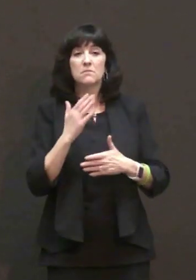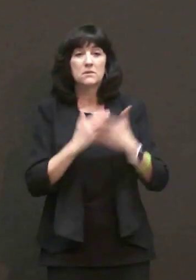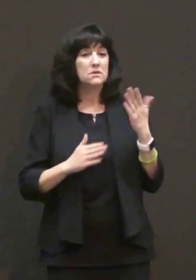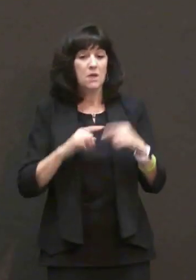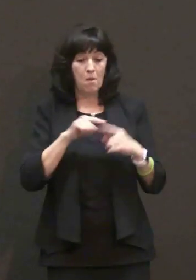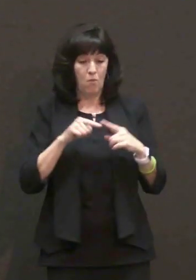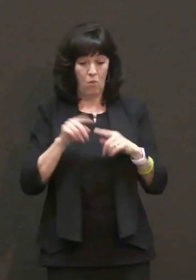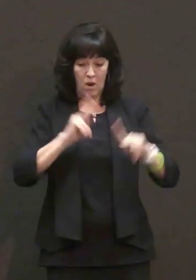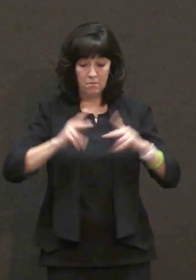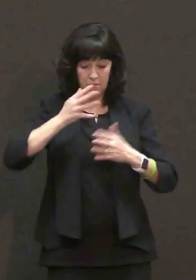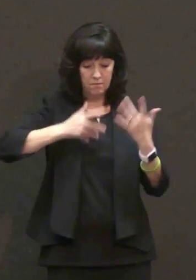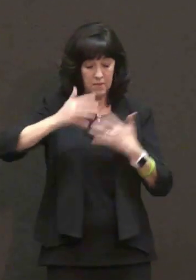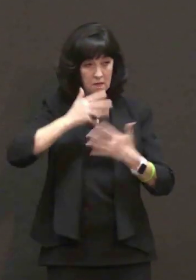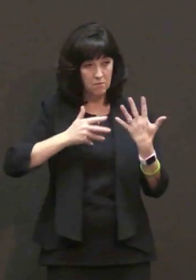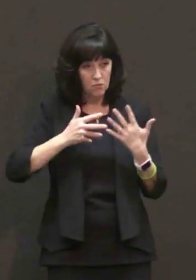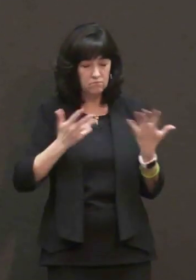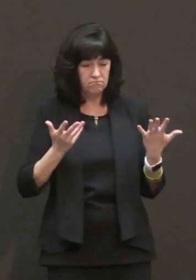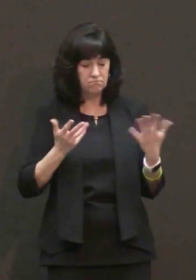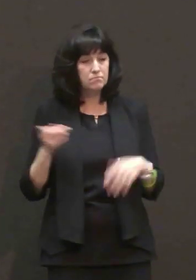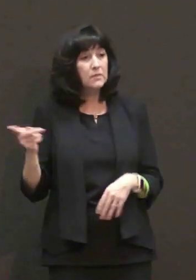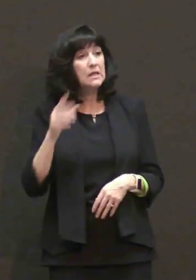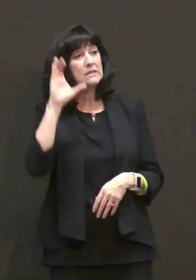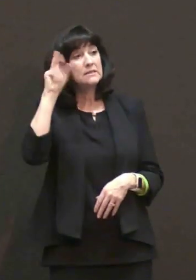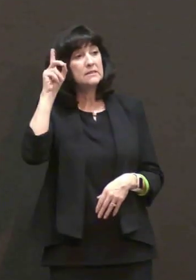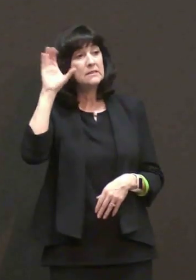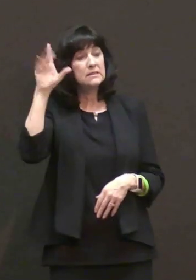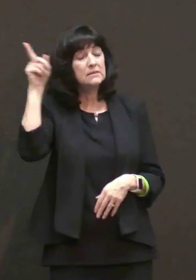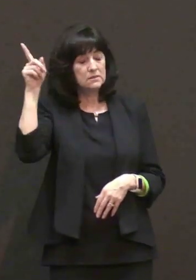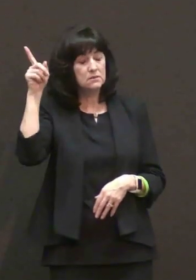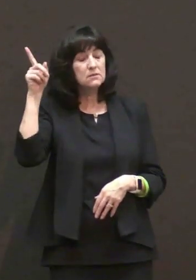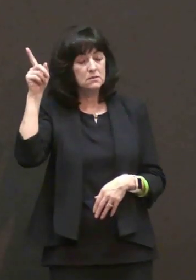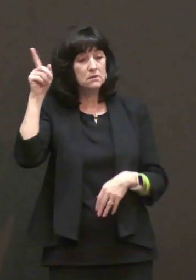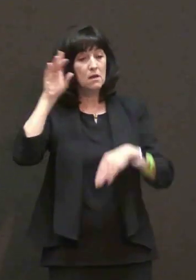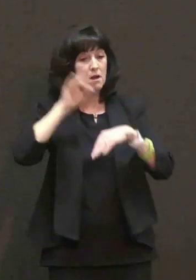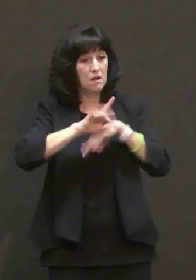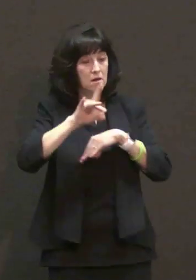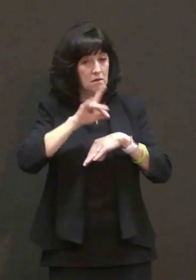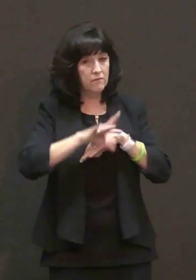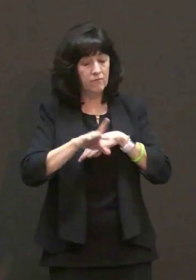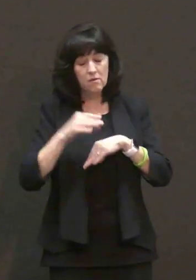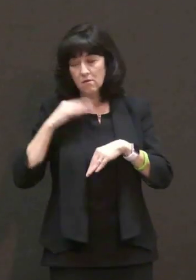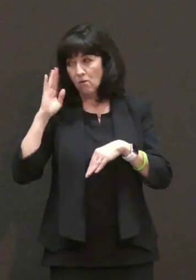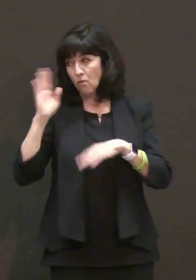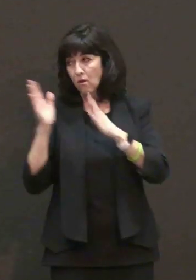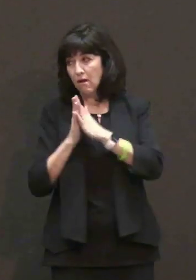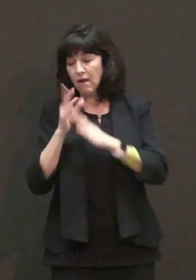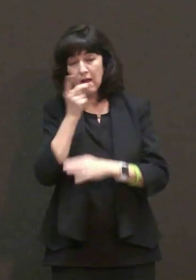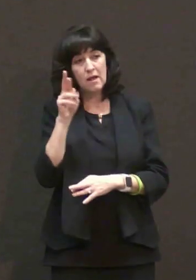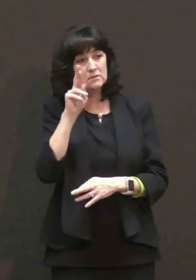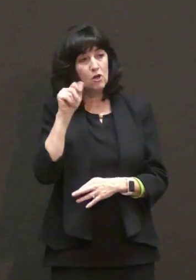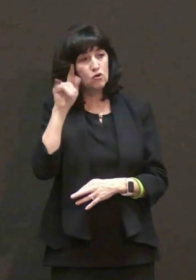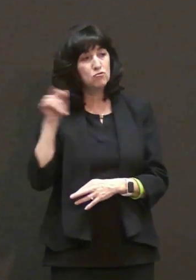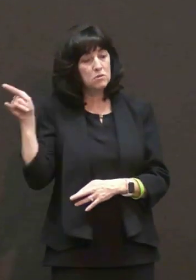when the CDC kind of changed its advice over that, around that, and I'll ask Dr. Rattay as well to